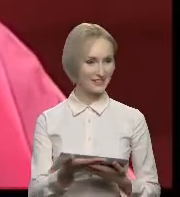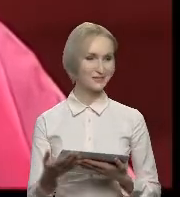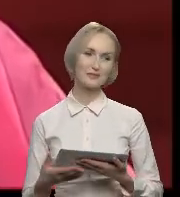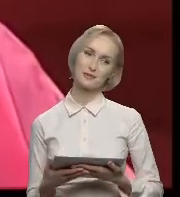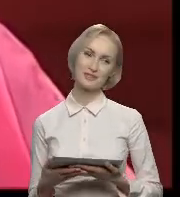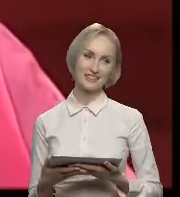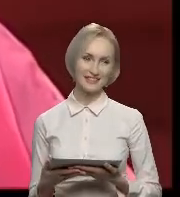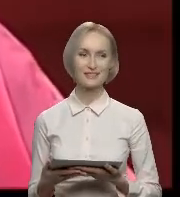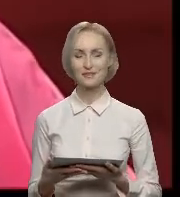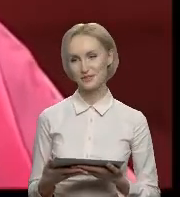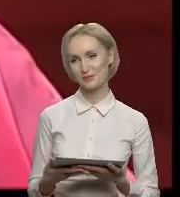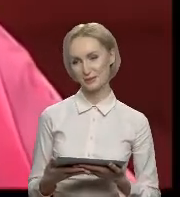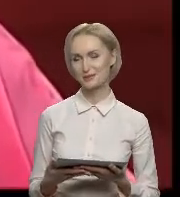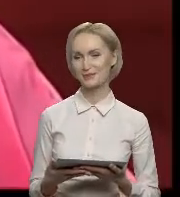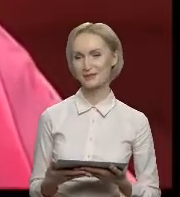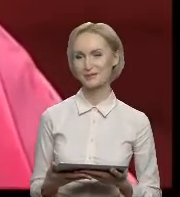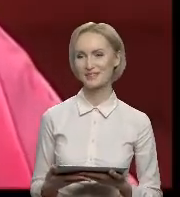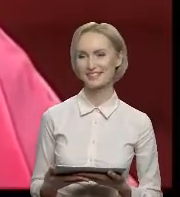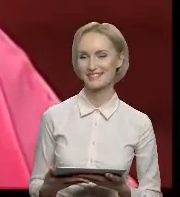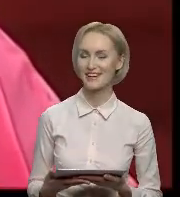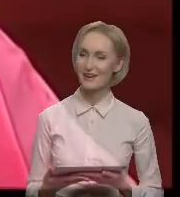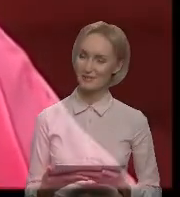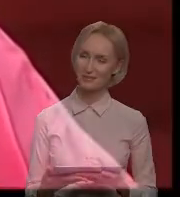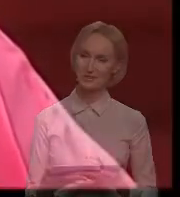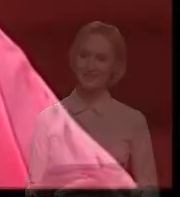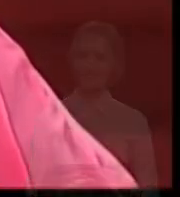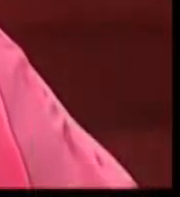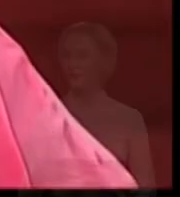hug. First thing, though, you can't be fighting.